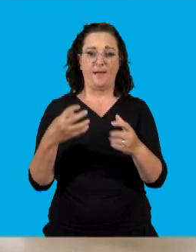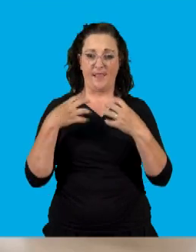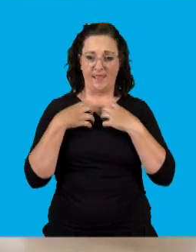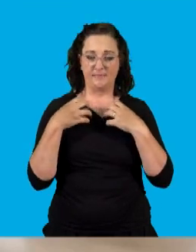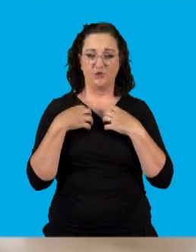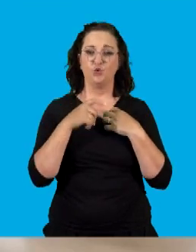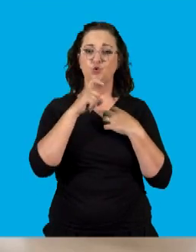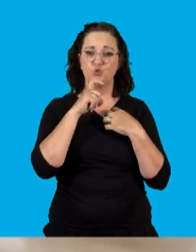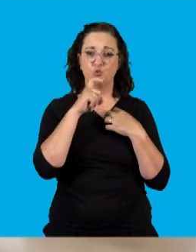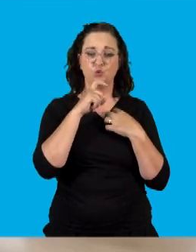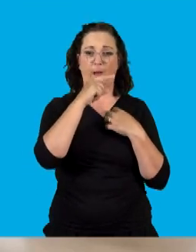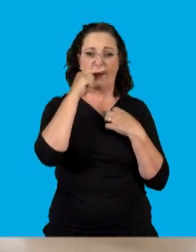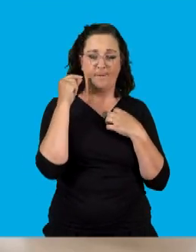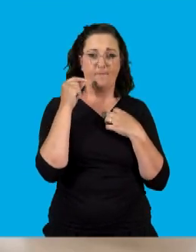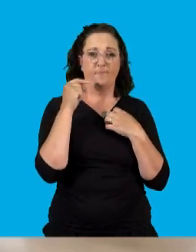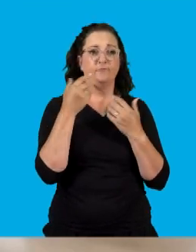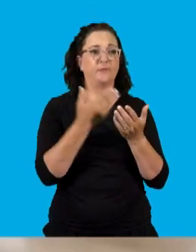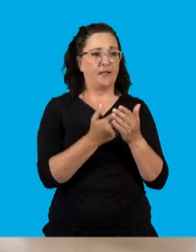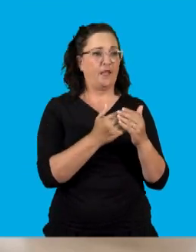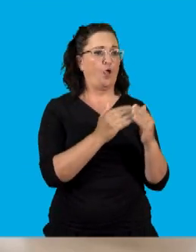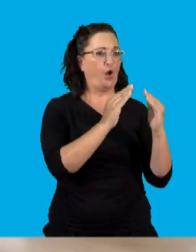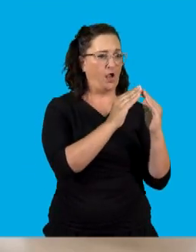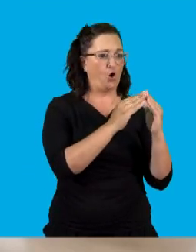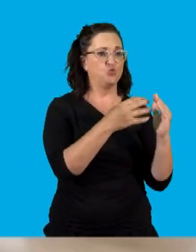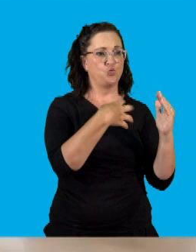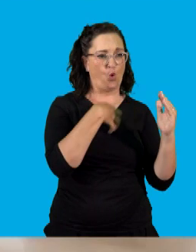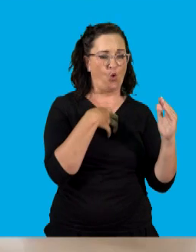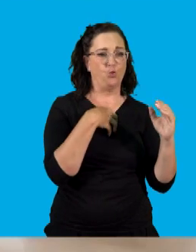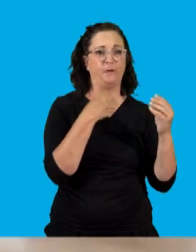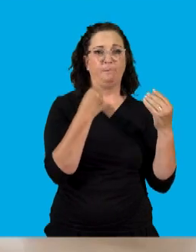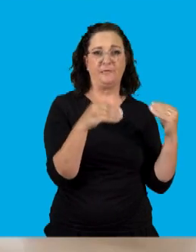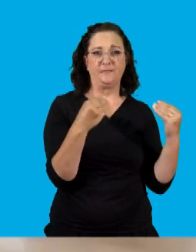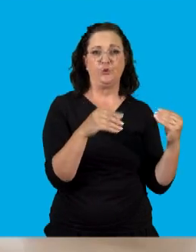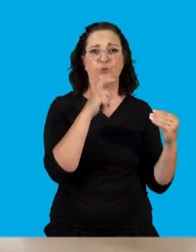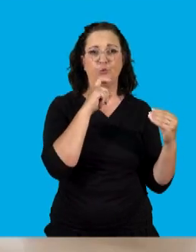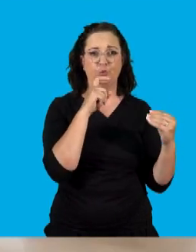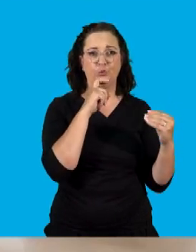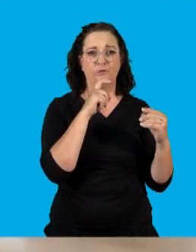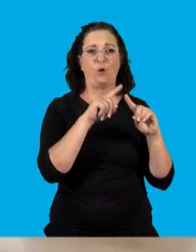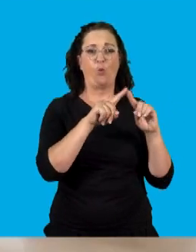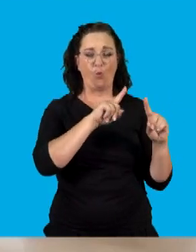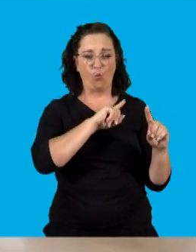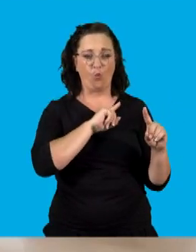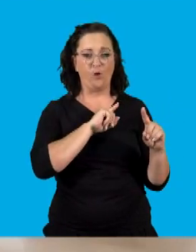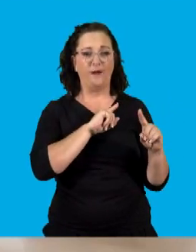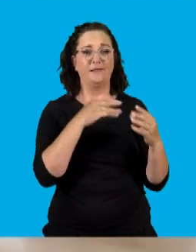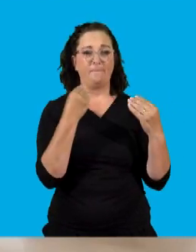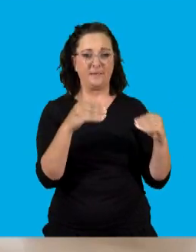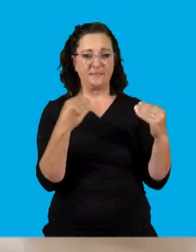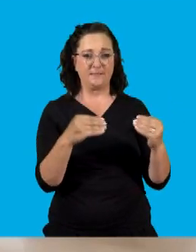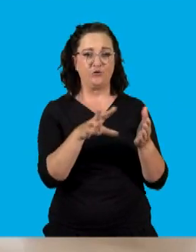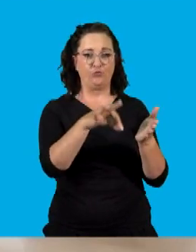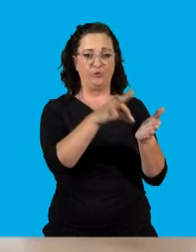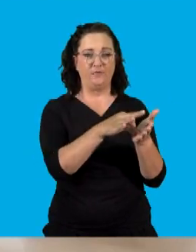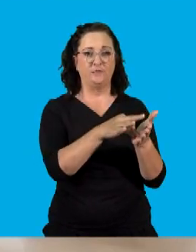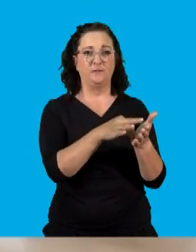the name of the business, can own properties using the name of the business, because the business is registered. Not to say